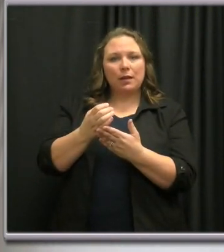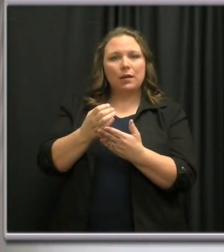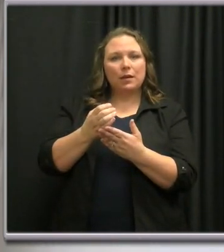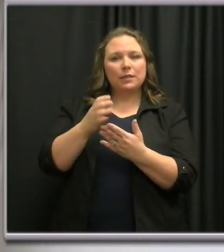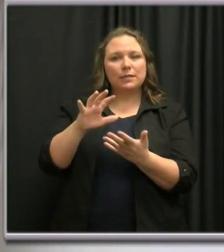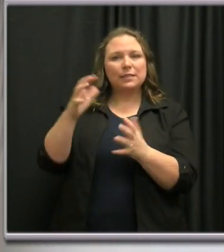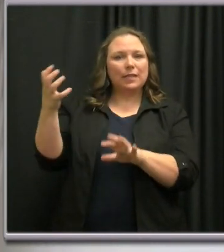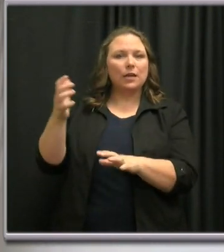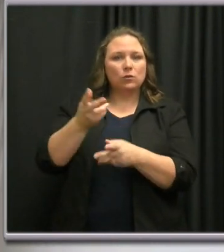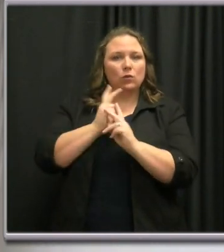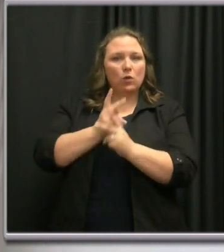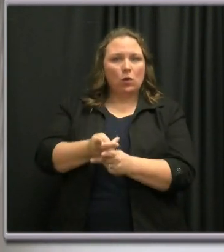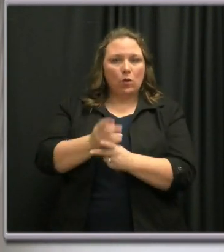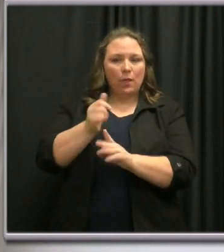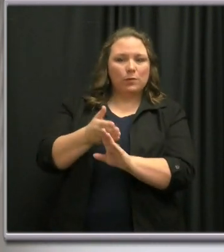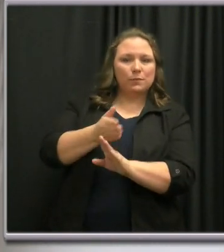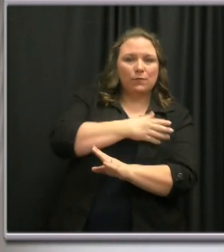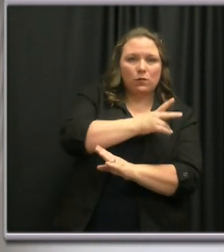the PPPLs.